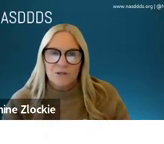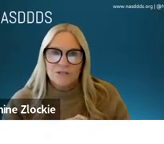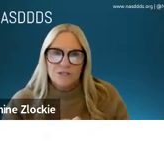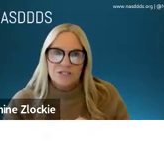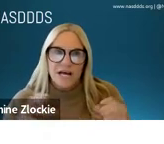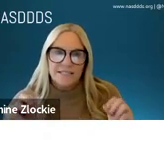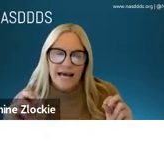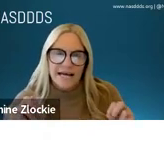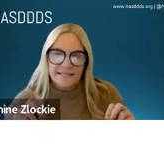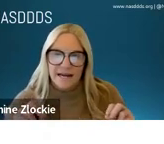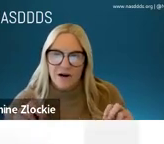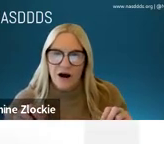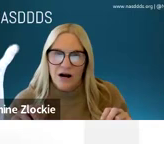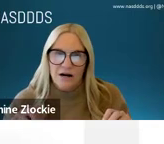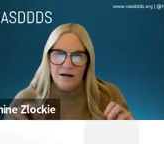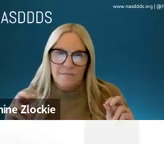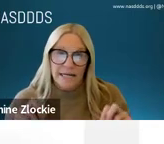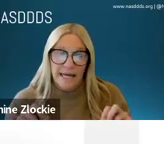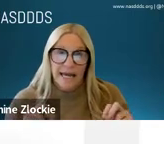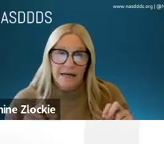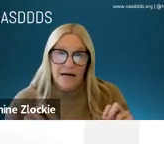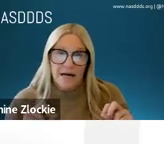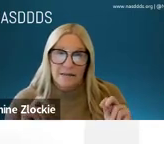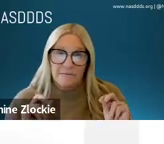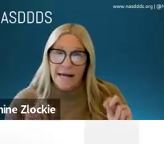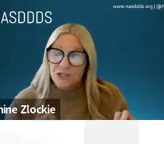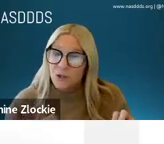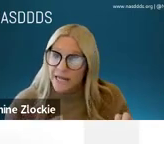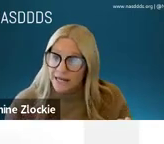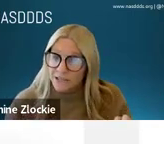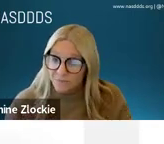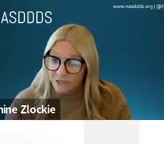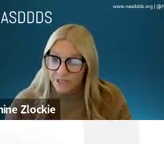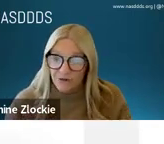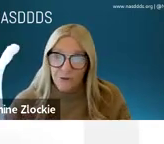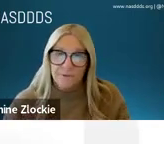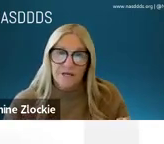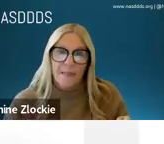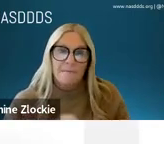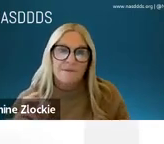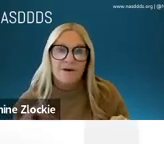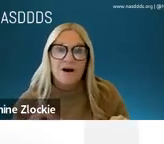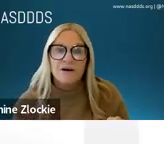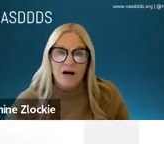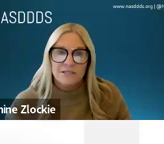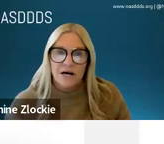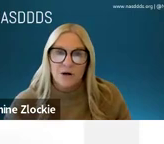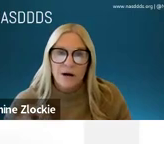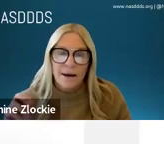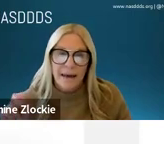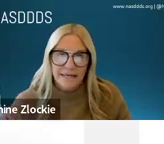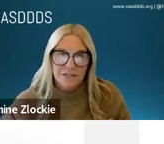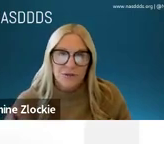So just as there are Medicaid mandatory eligibility groups, there are